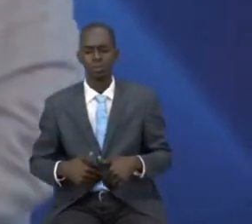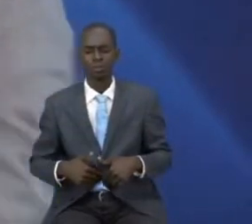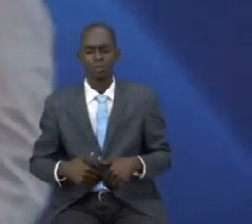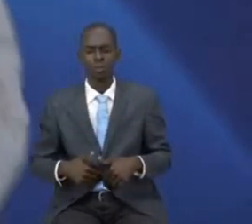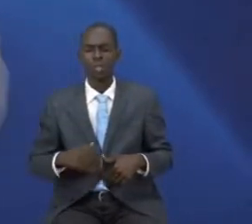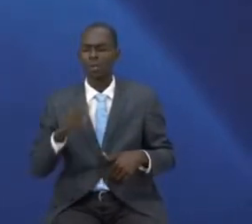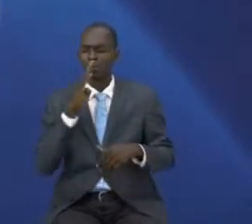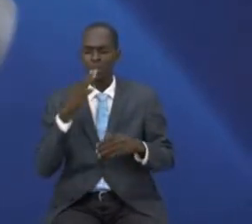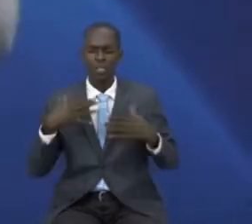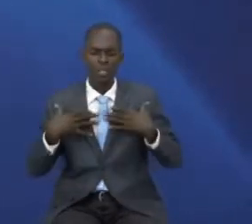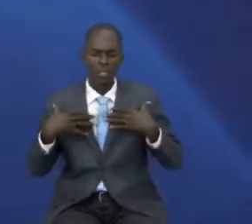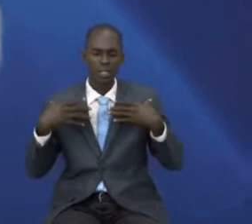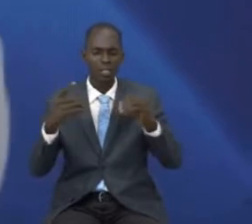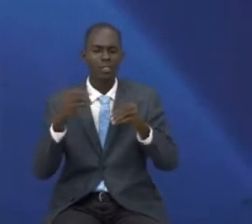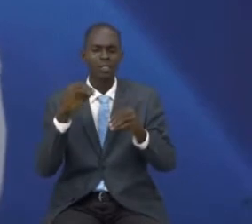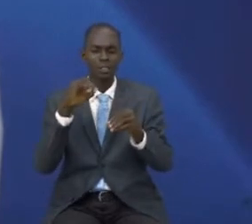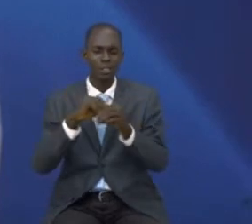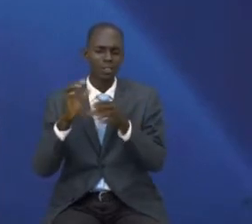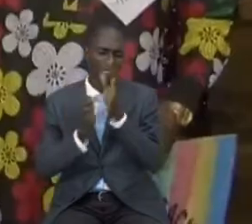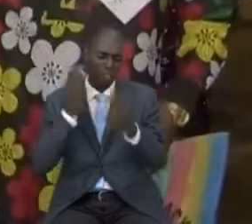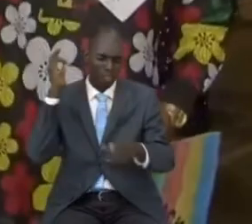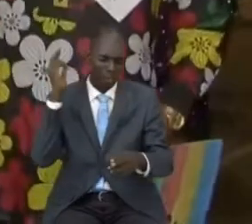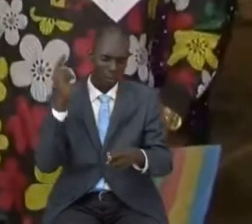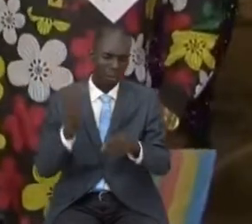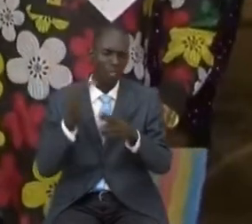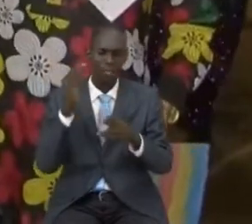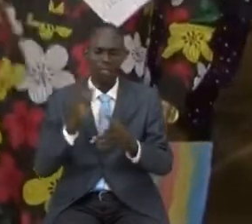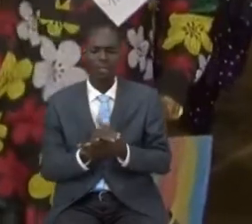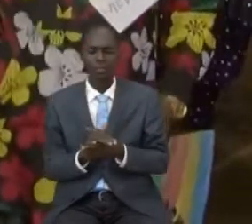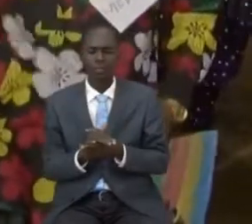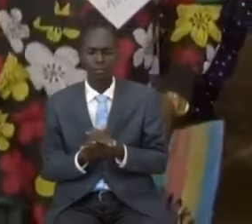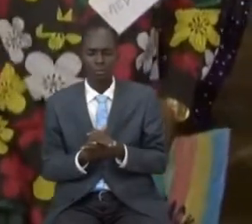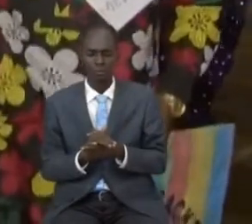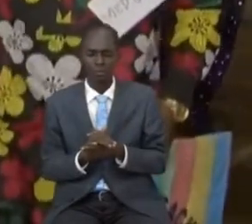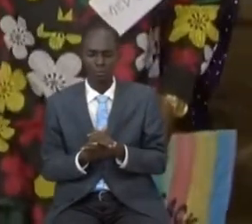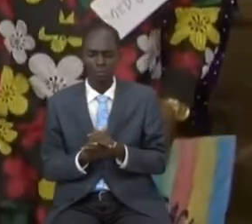be healed in Jesus' name.